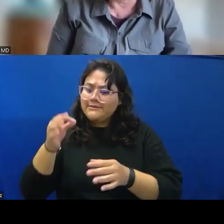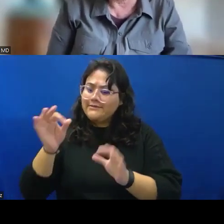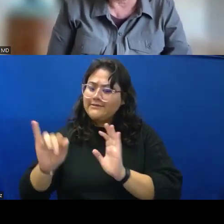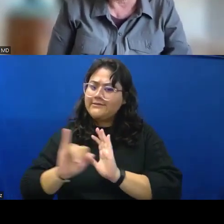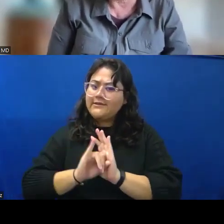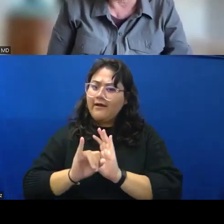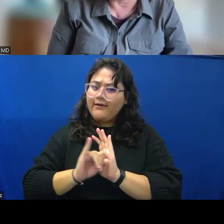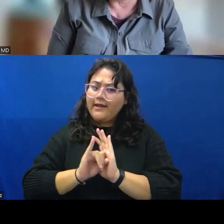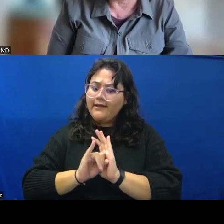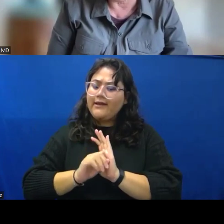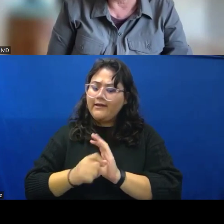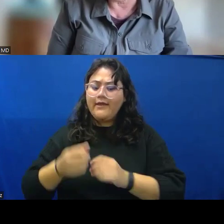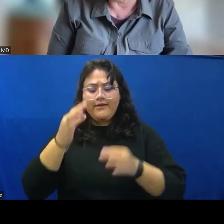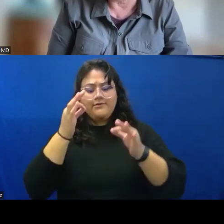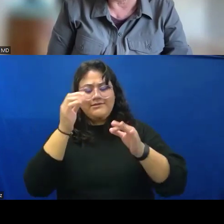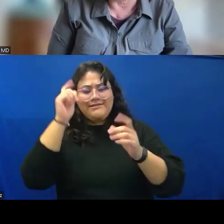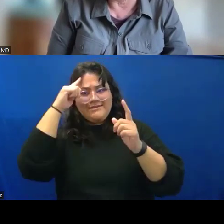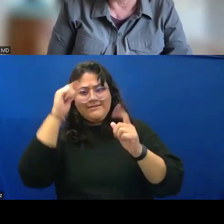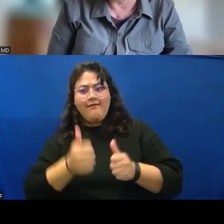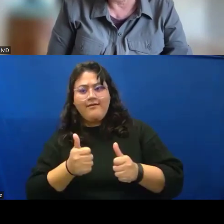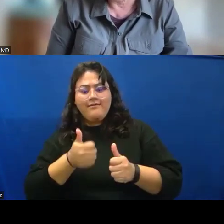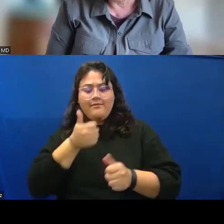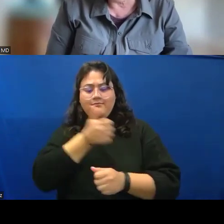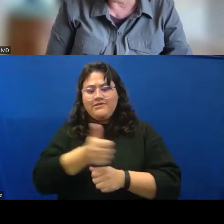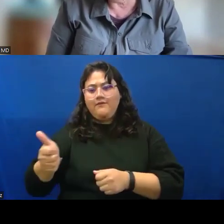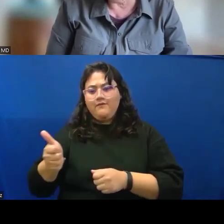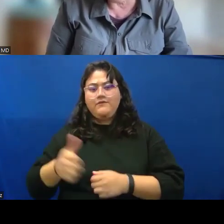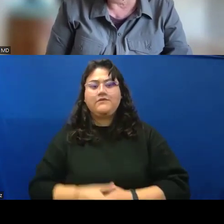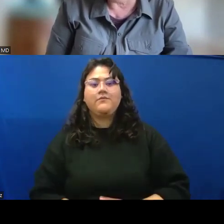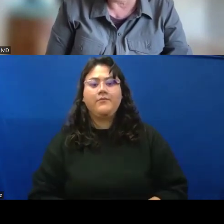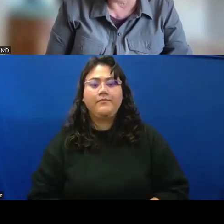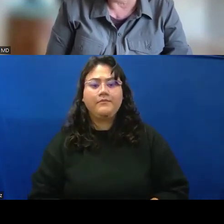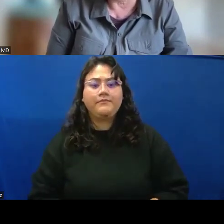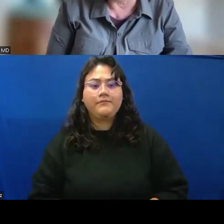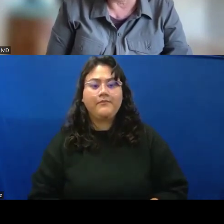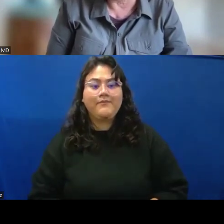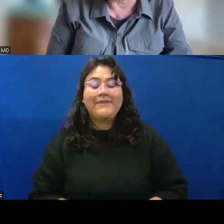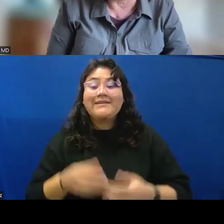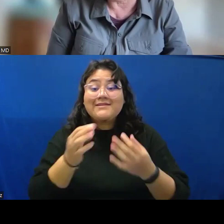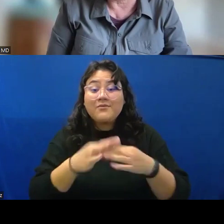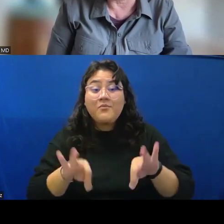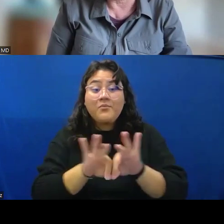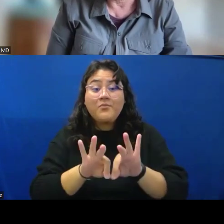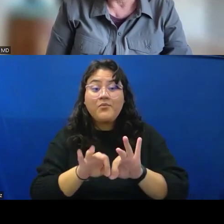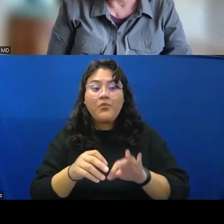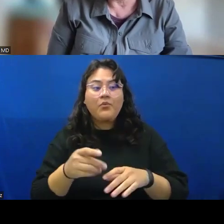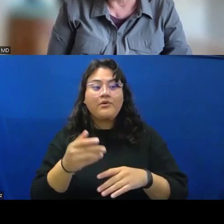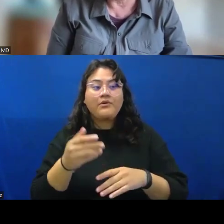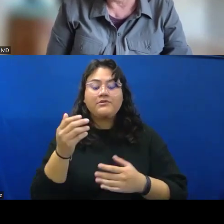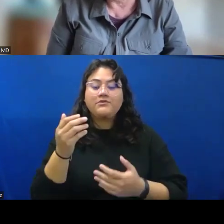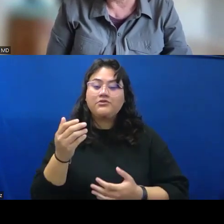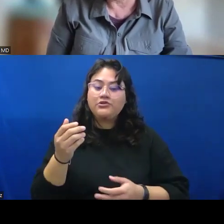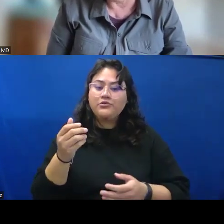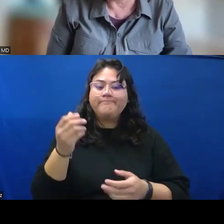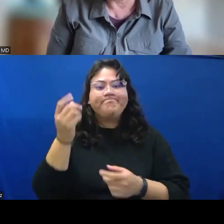create narratives that shape our perceptions and beliefs. Thus, it is important to carefully consider language when